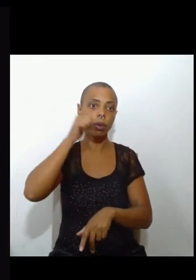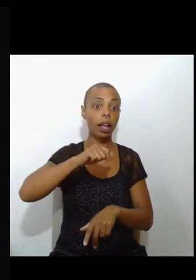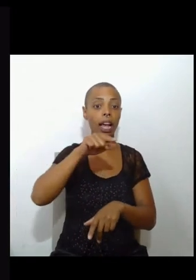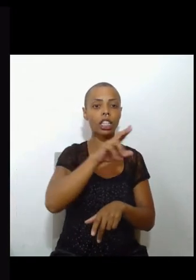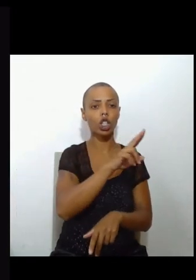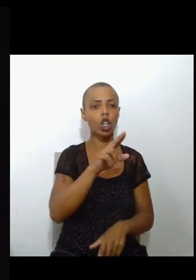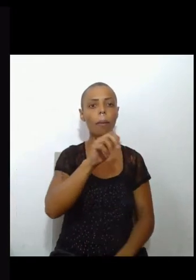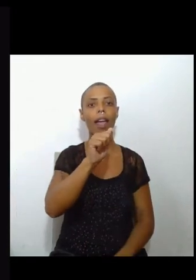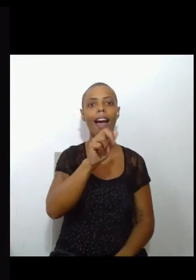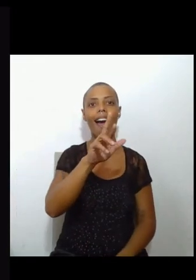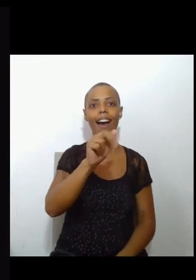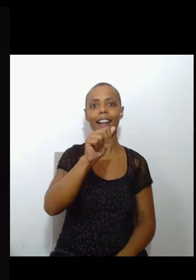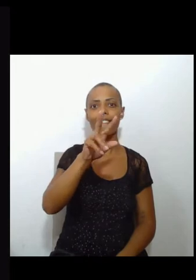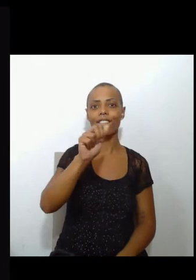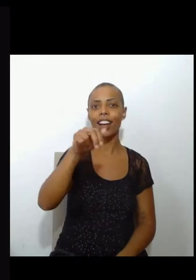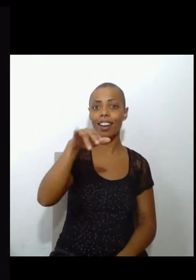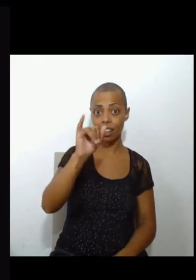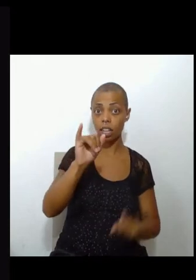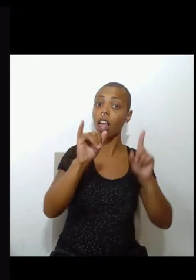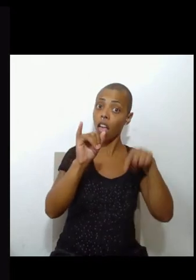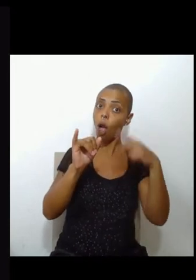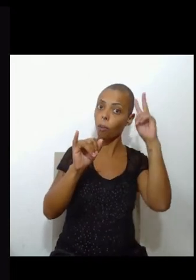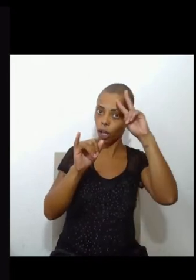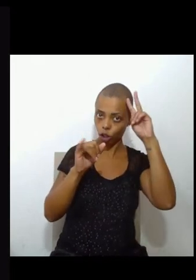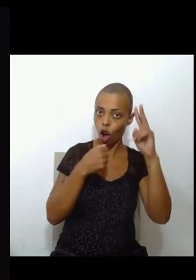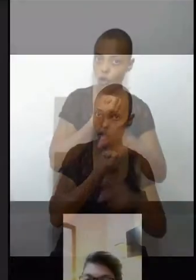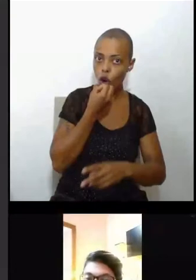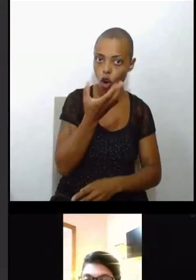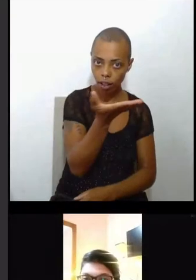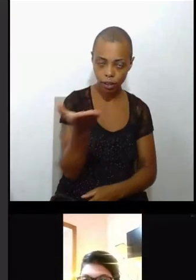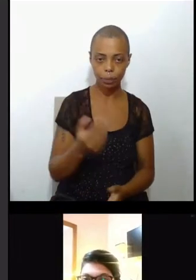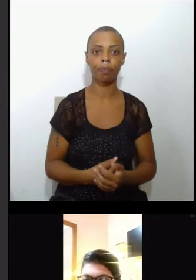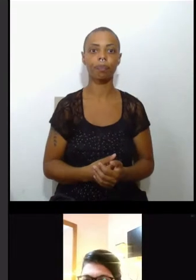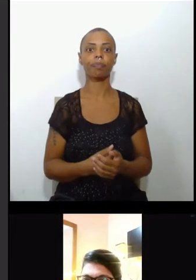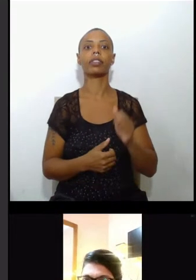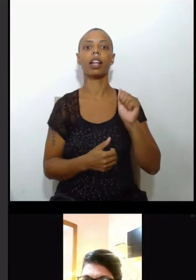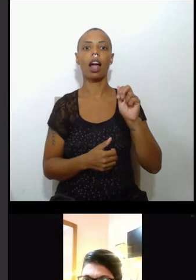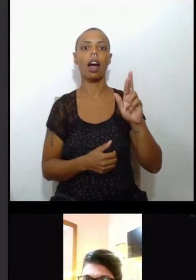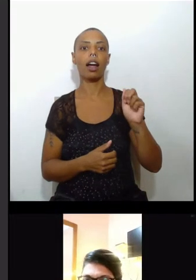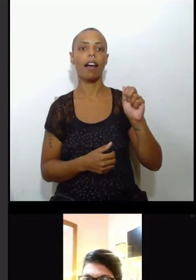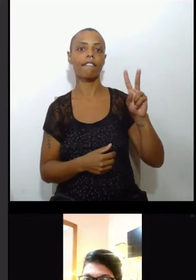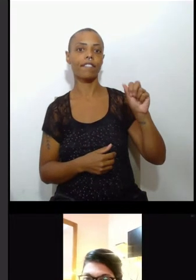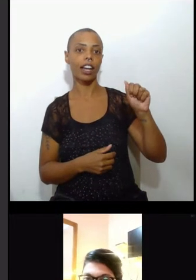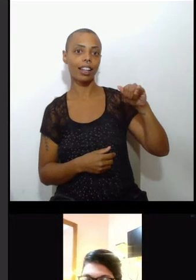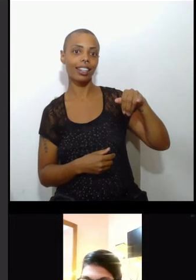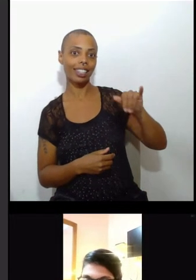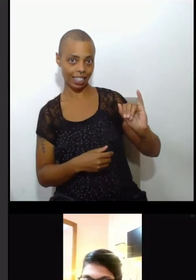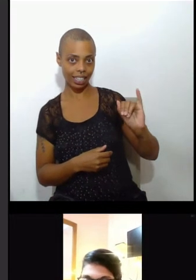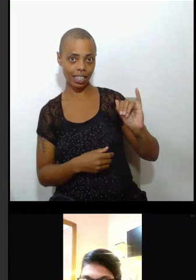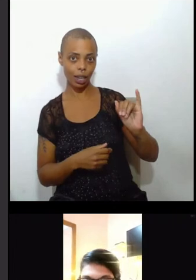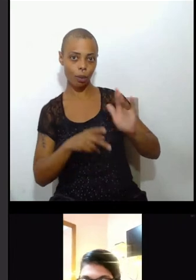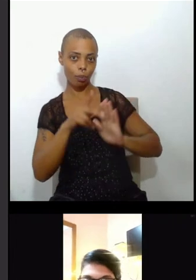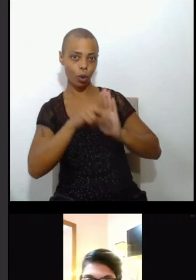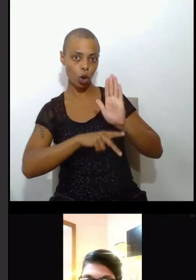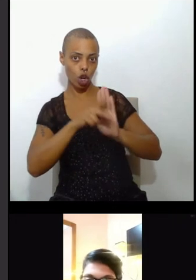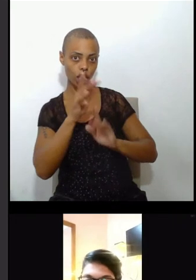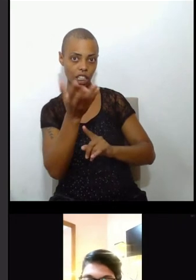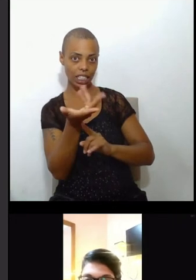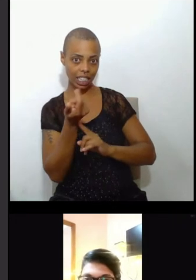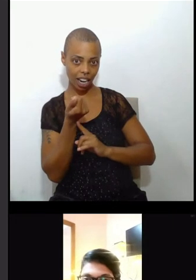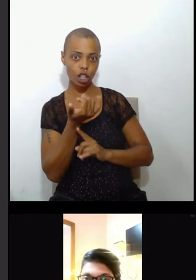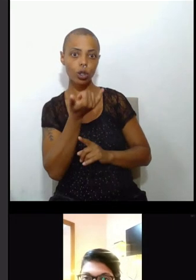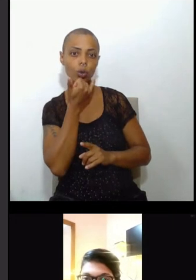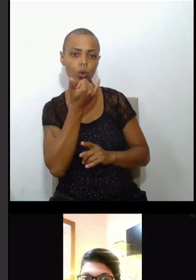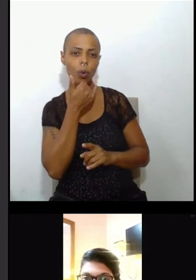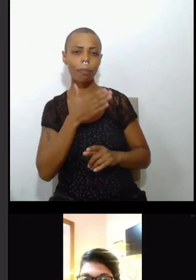uh aravani art project sorry the slides can also move a little bit I forgot to